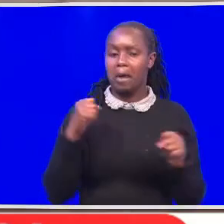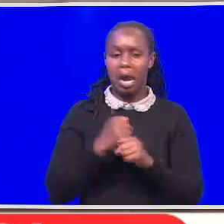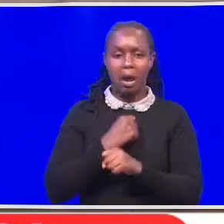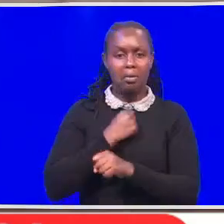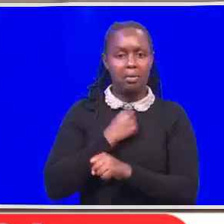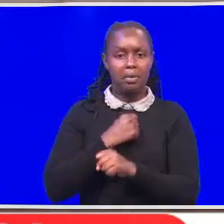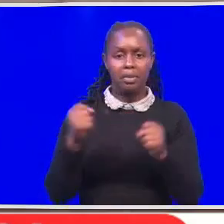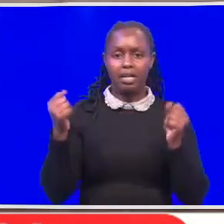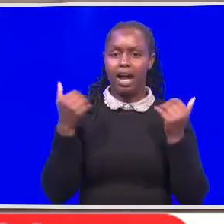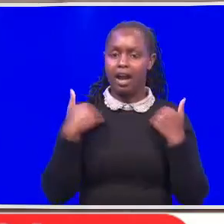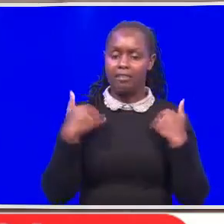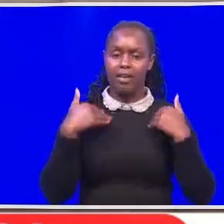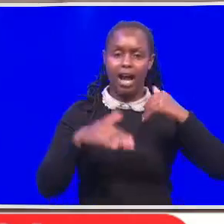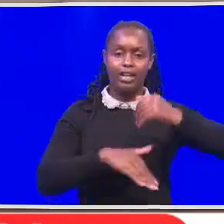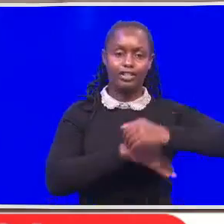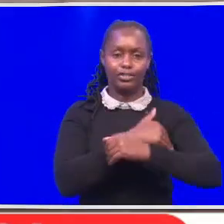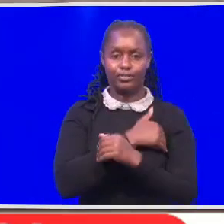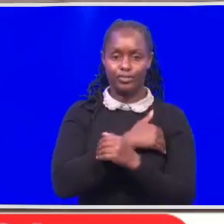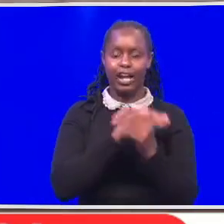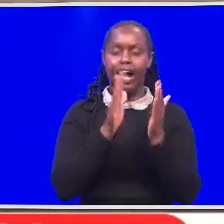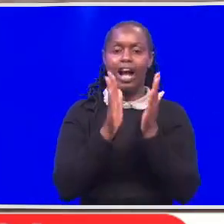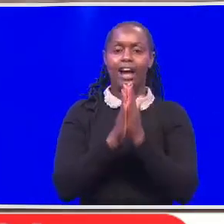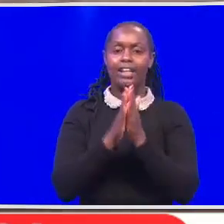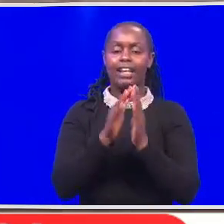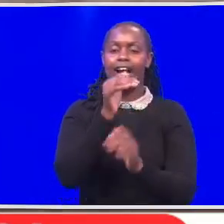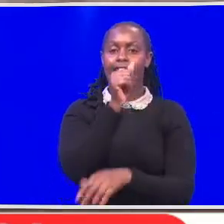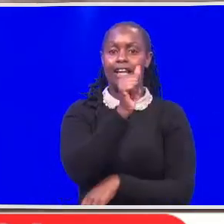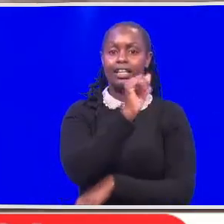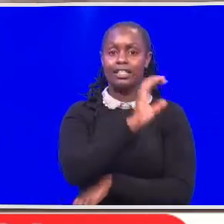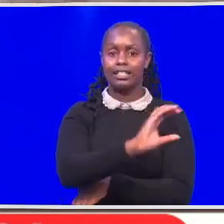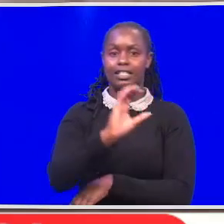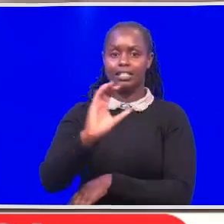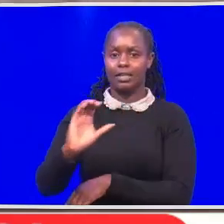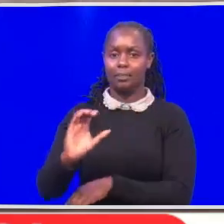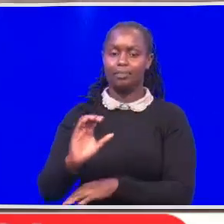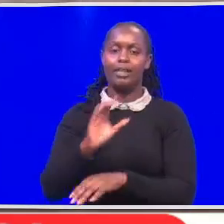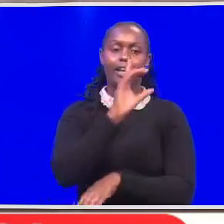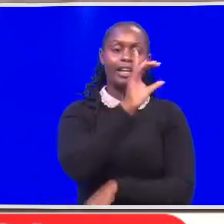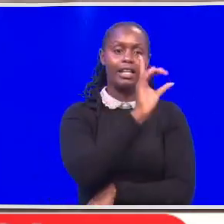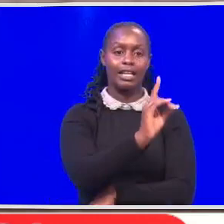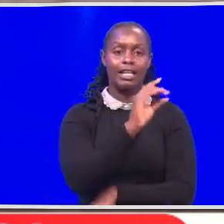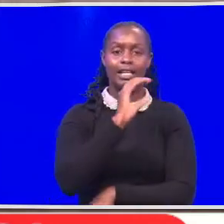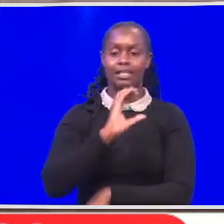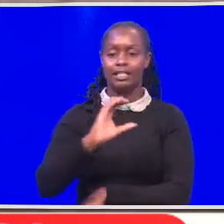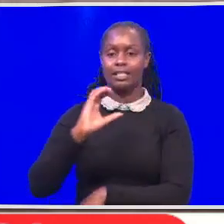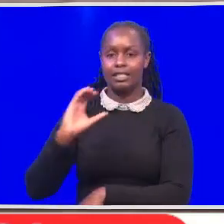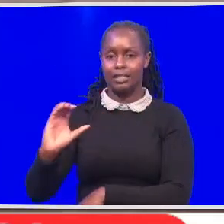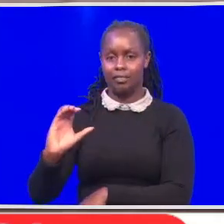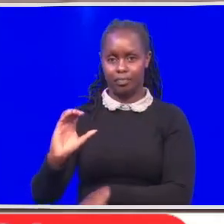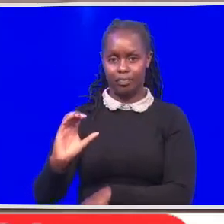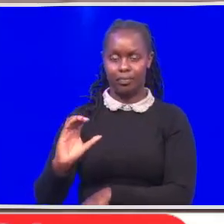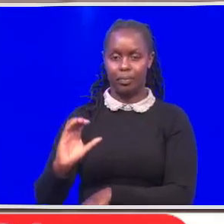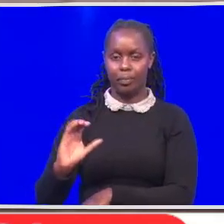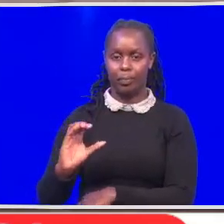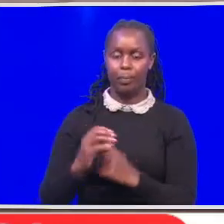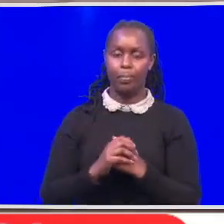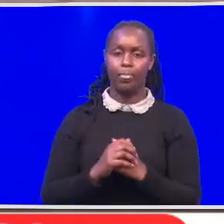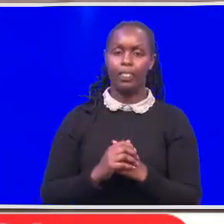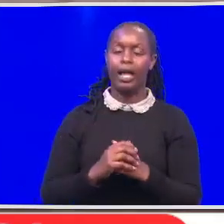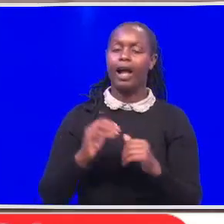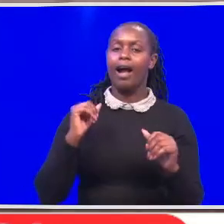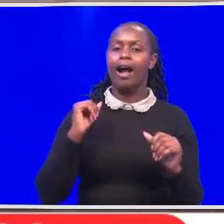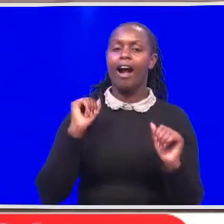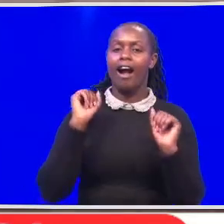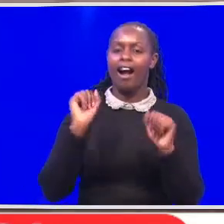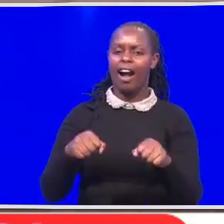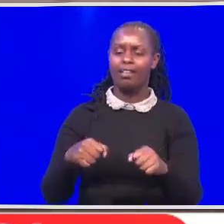chief, an assistant county commissioner, a deputy county commissioner or county commissioner can run